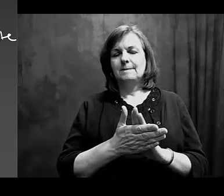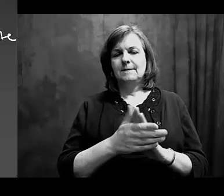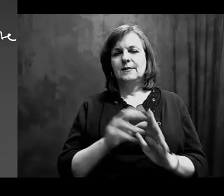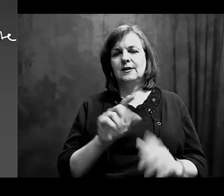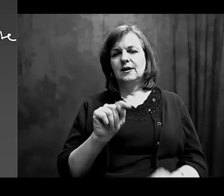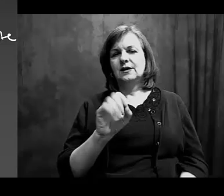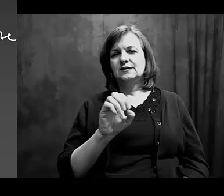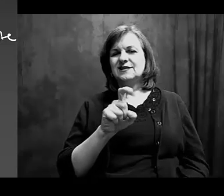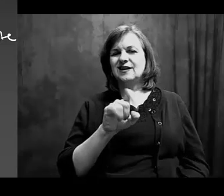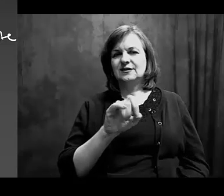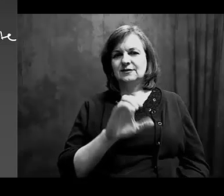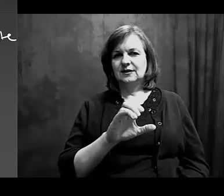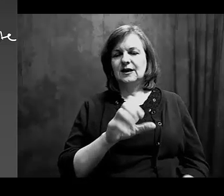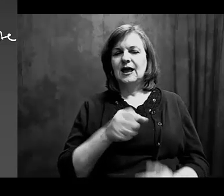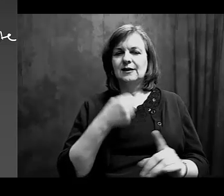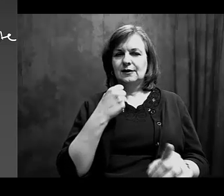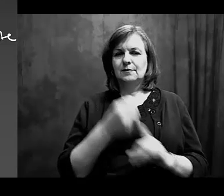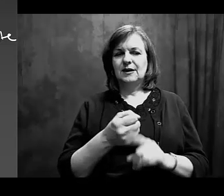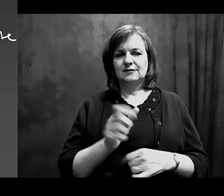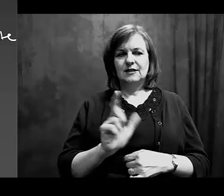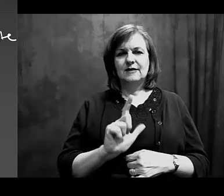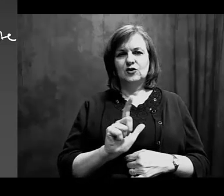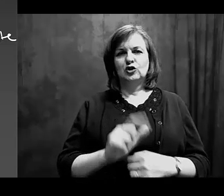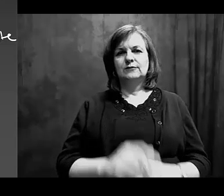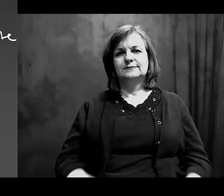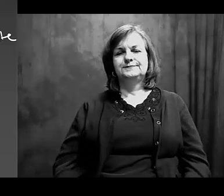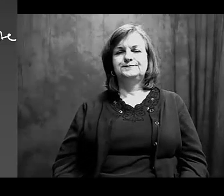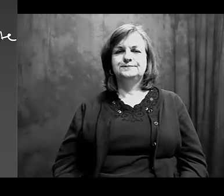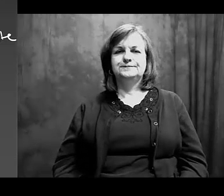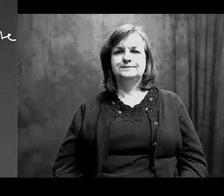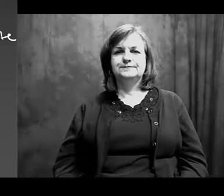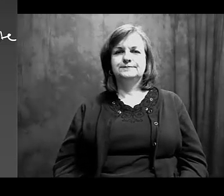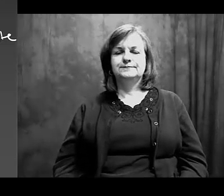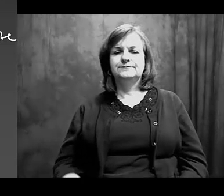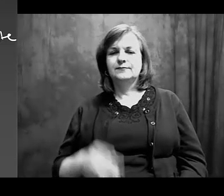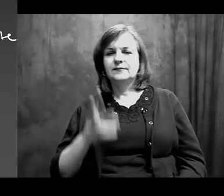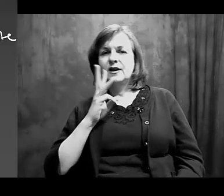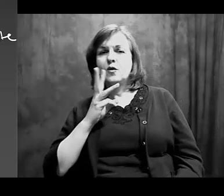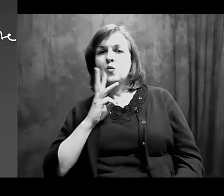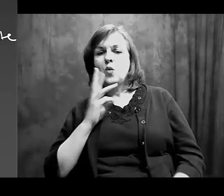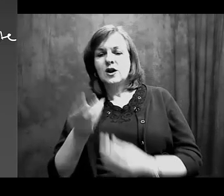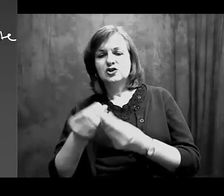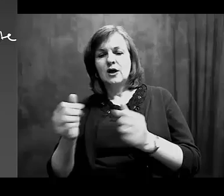are actually toxic and can impact your liver.